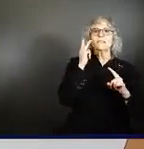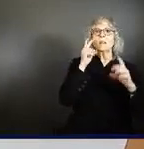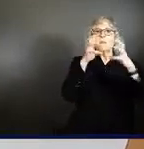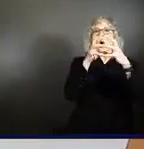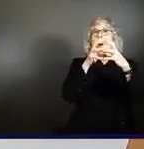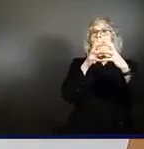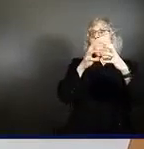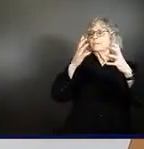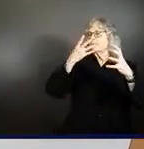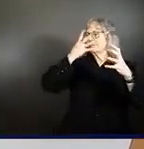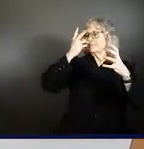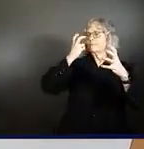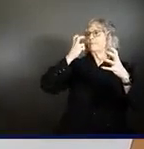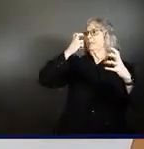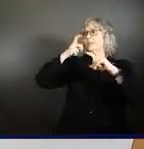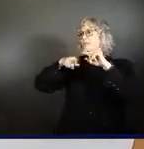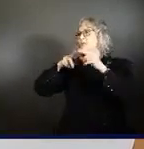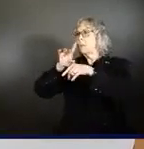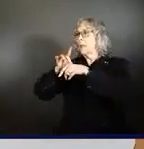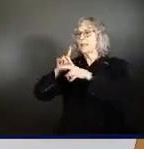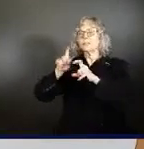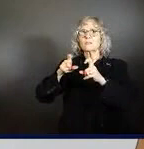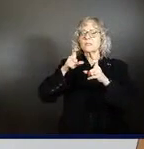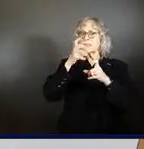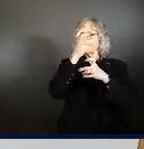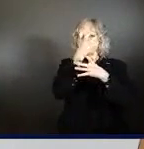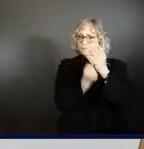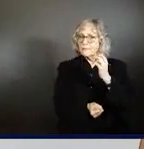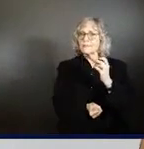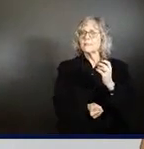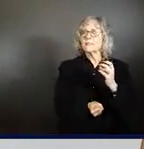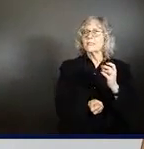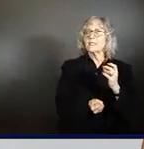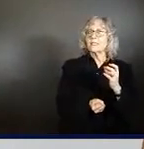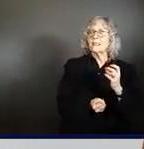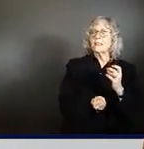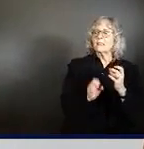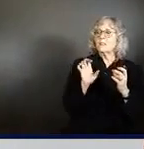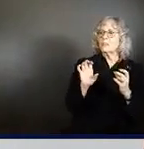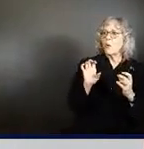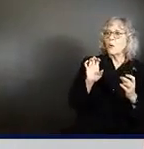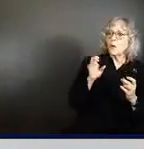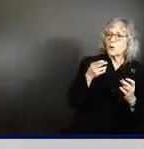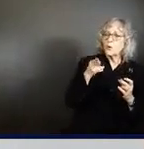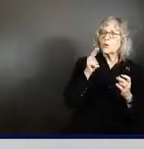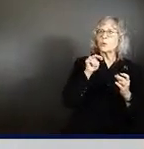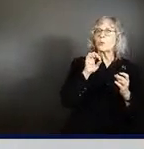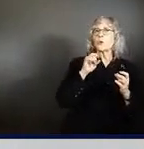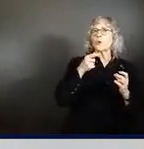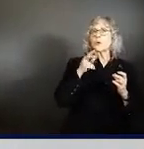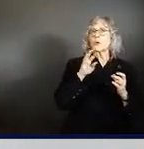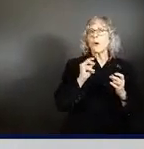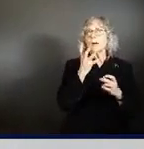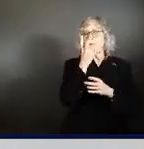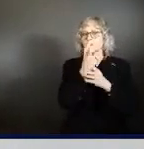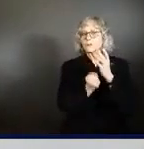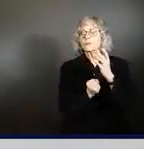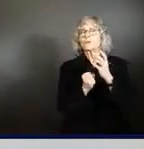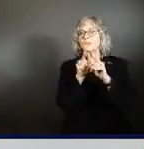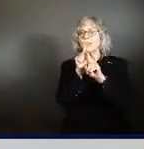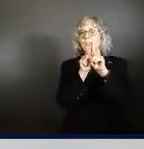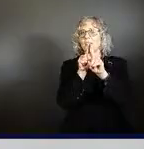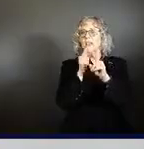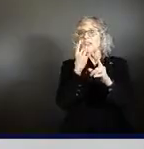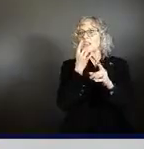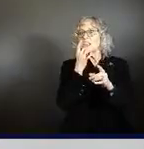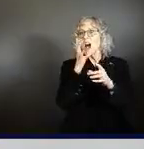right on top of it. So you have to remove it somehow, and these coronagraphs just remove the light from the star, so you can have a pristine look at the planet. That's